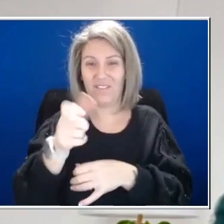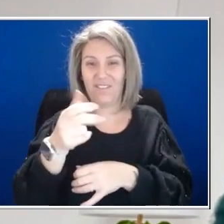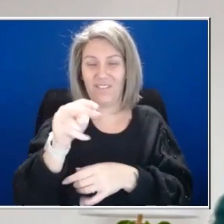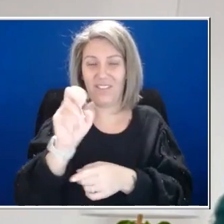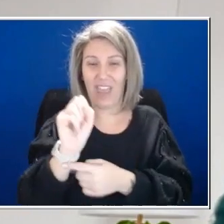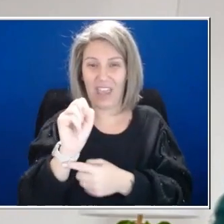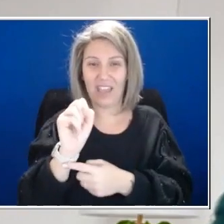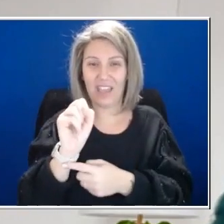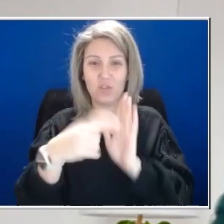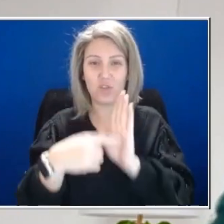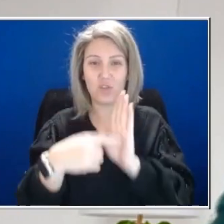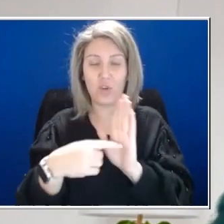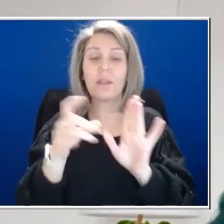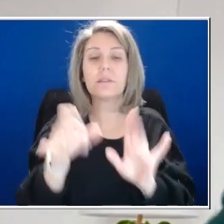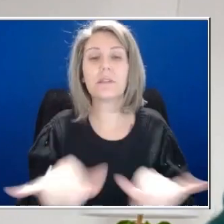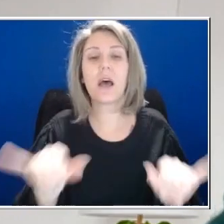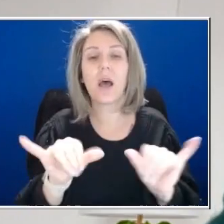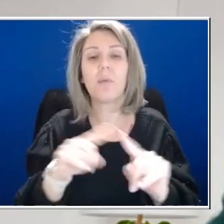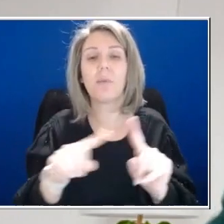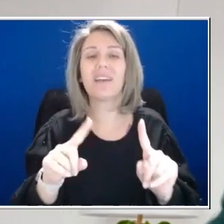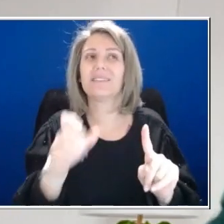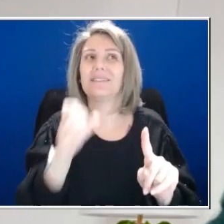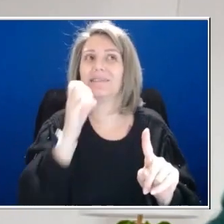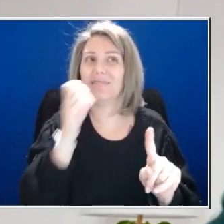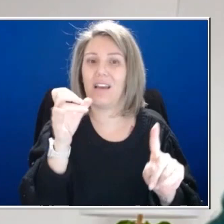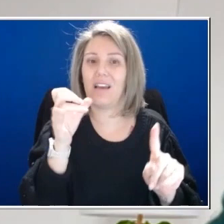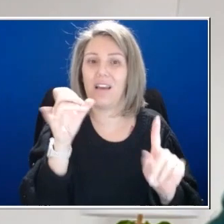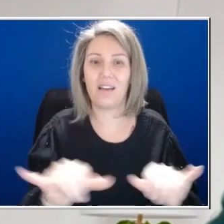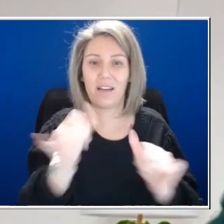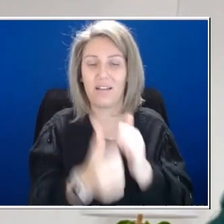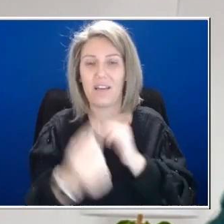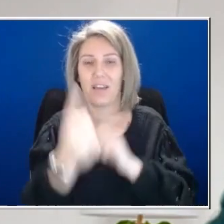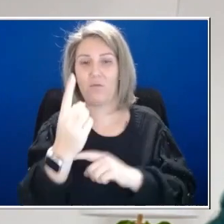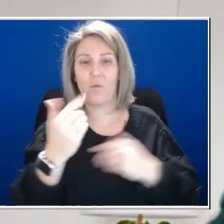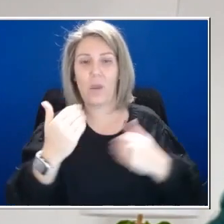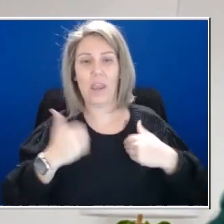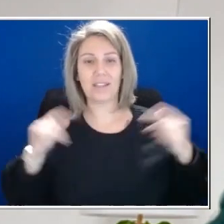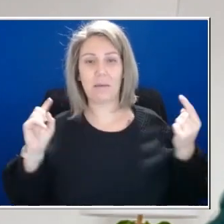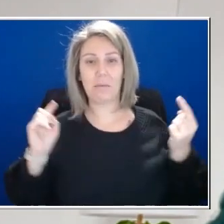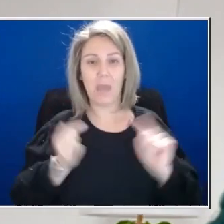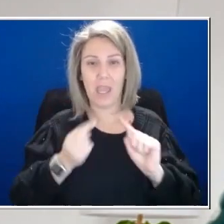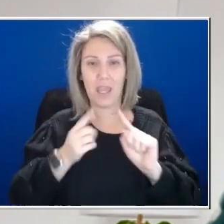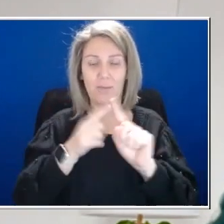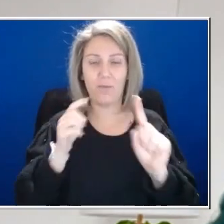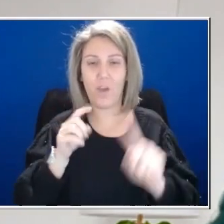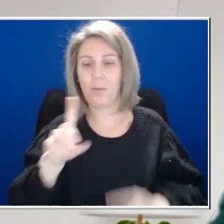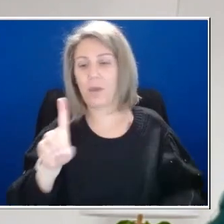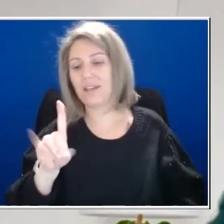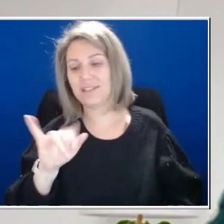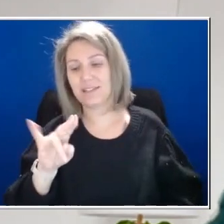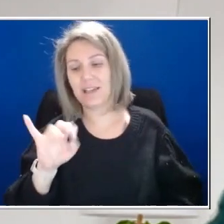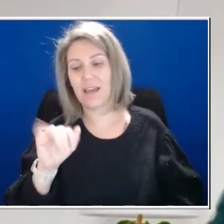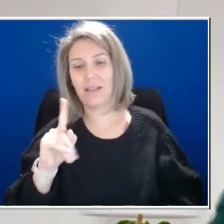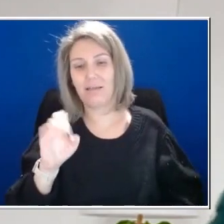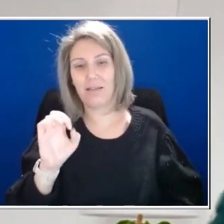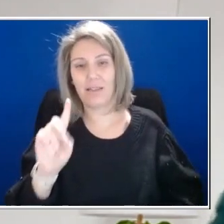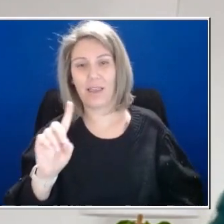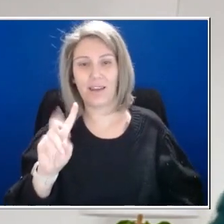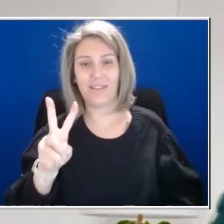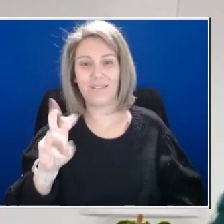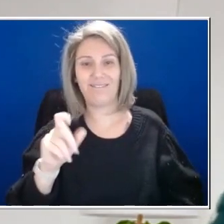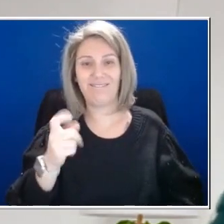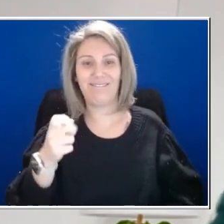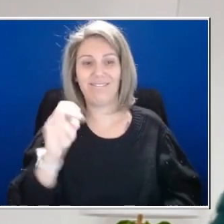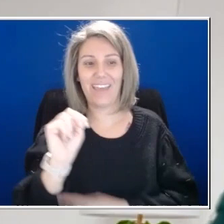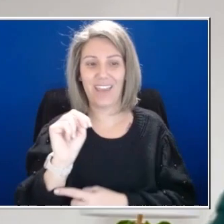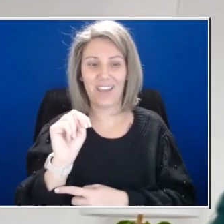common, but it's not common that everyone is going to have pain from dilated veins either. And so I think